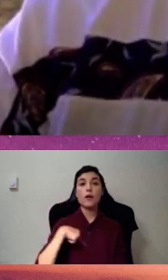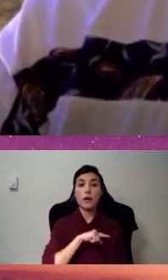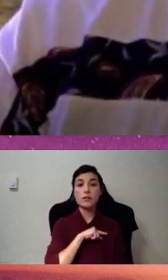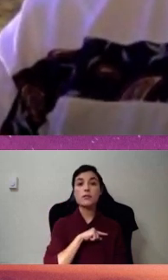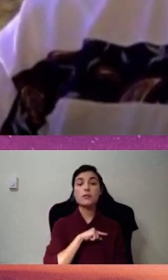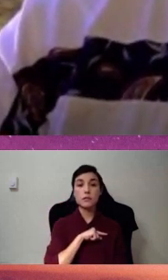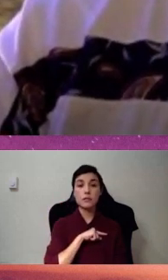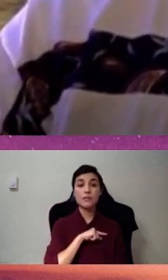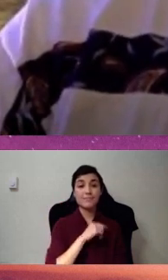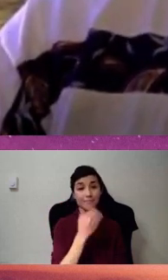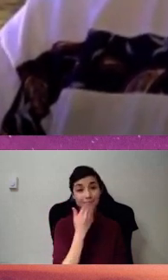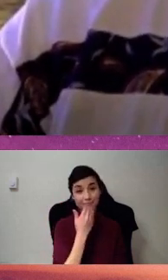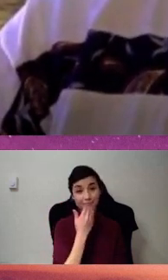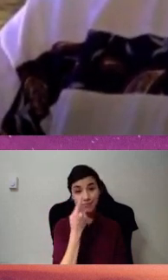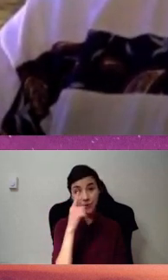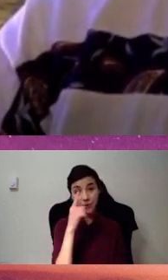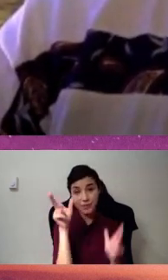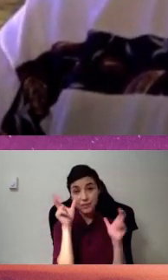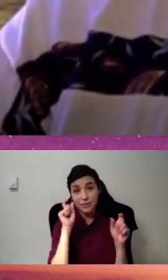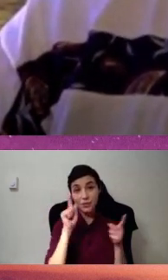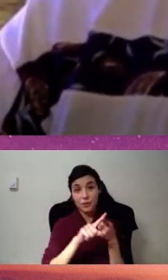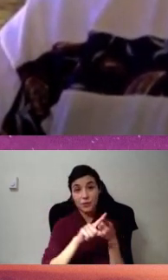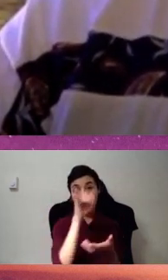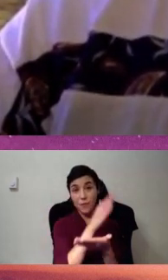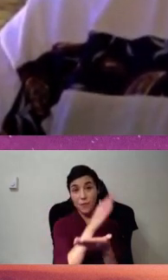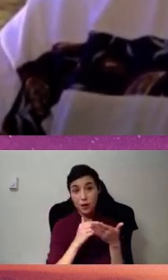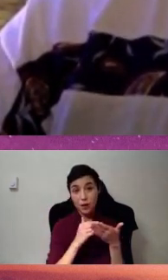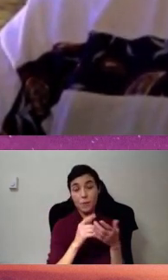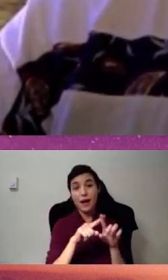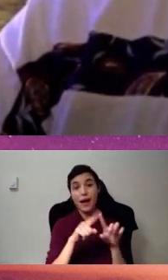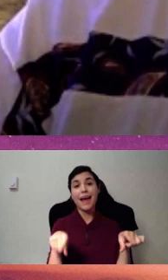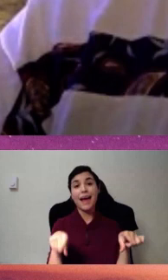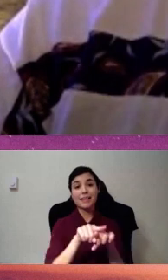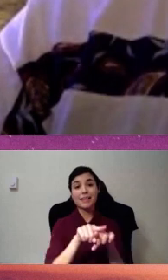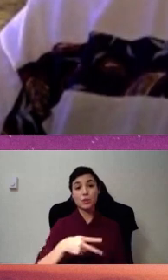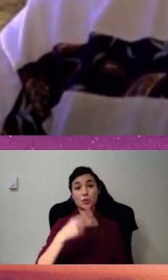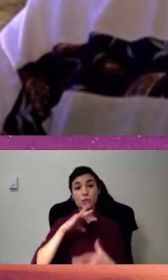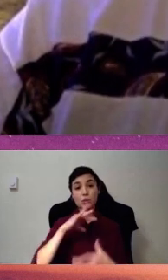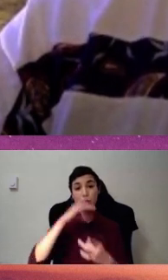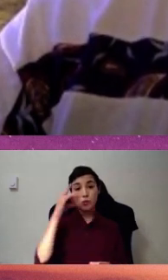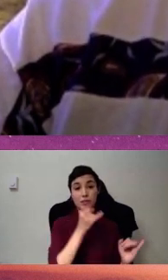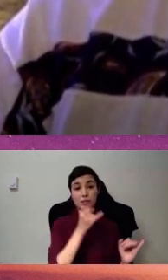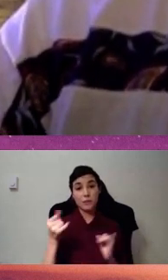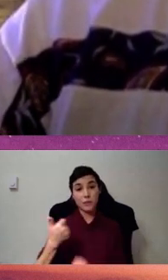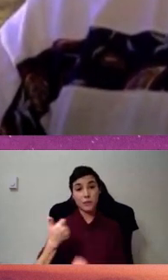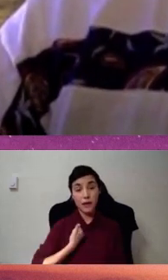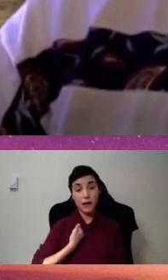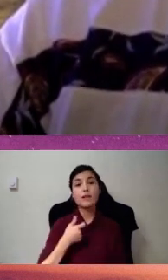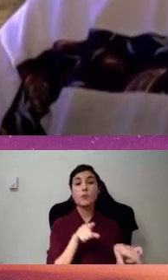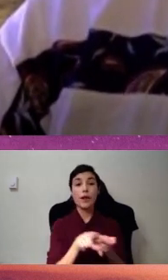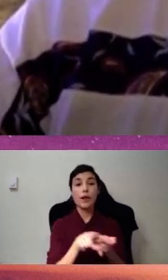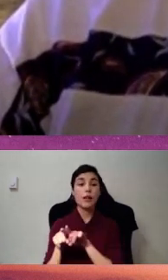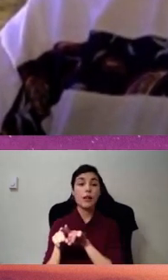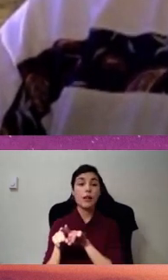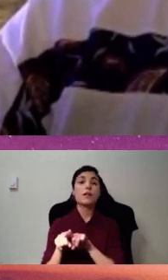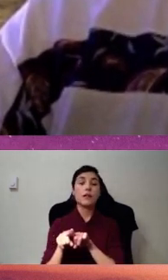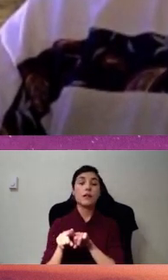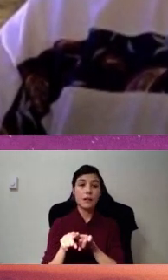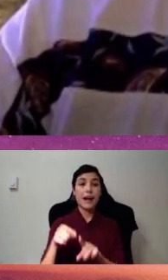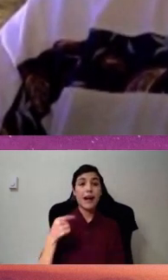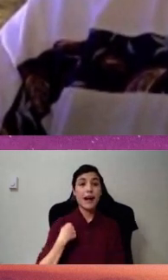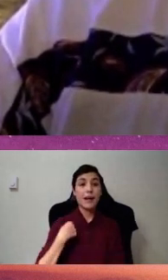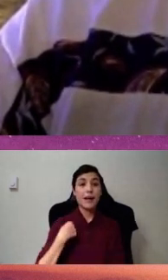know, thank you for listening to that part. But just as a two-spirit individual as well, I consider our existence to be decolonial